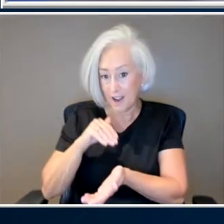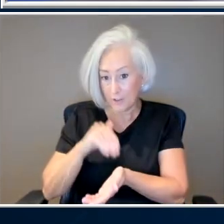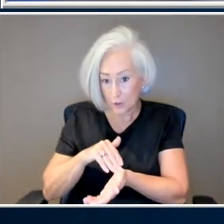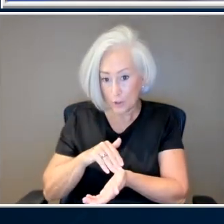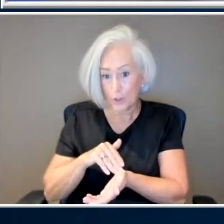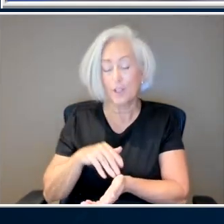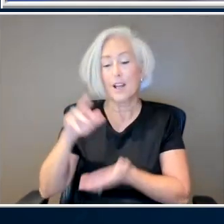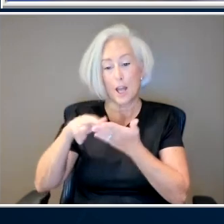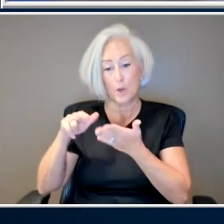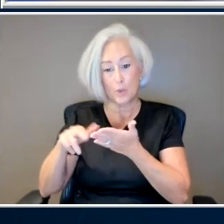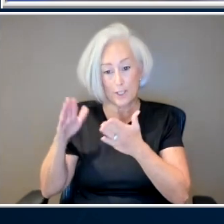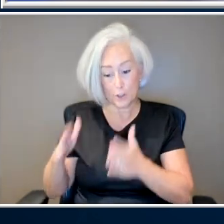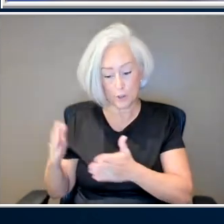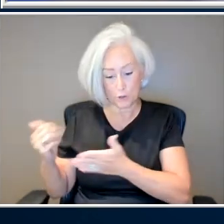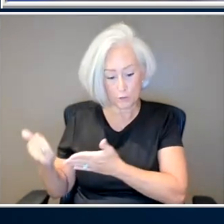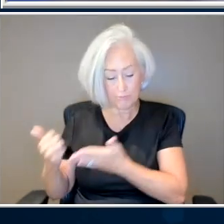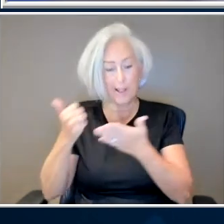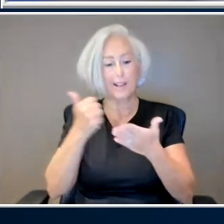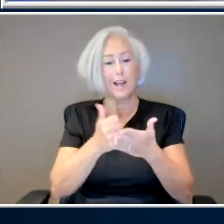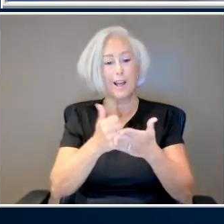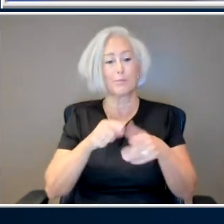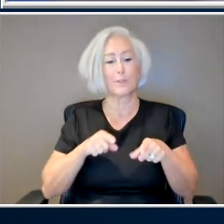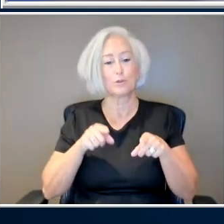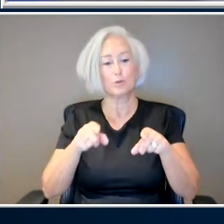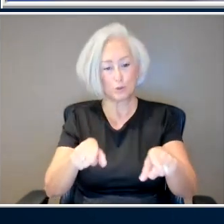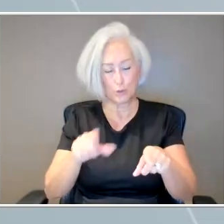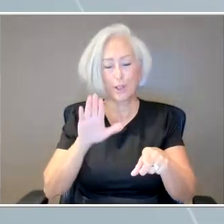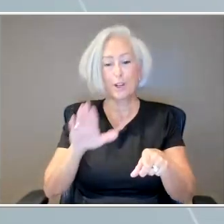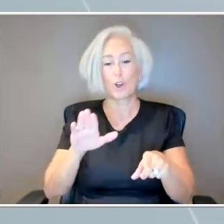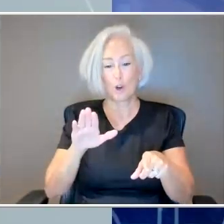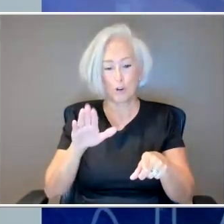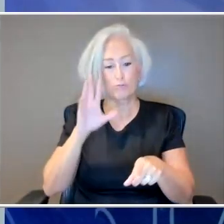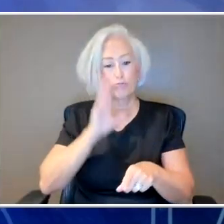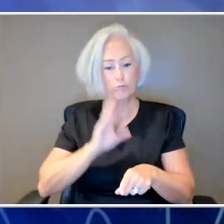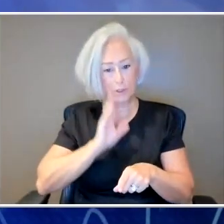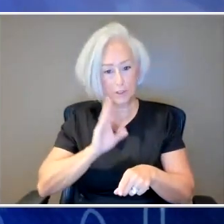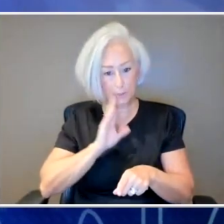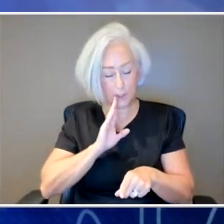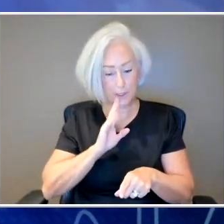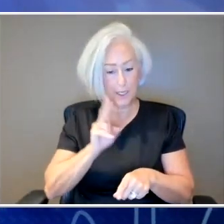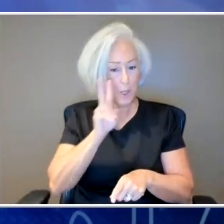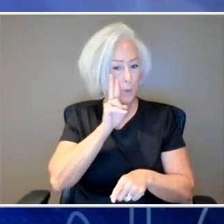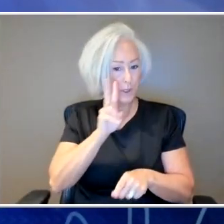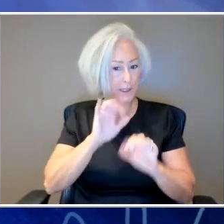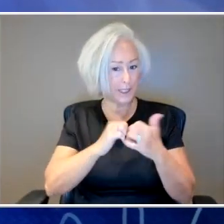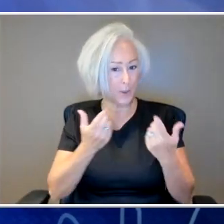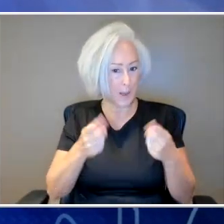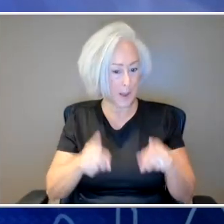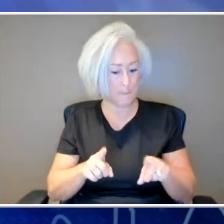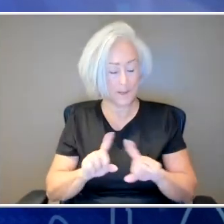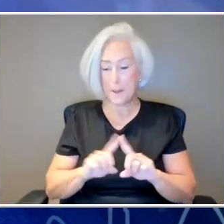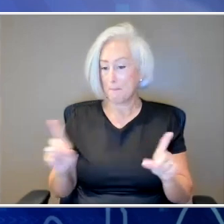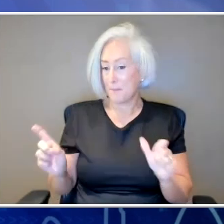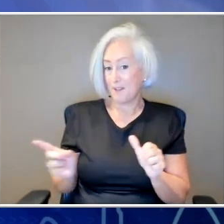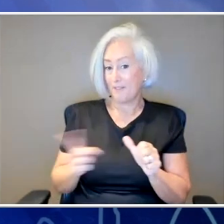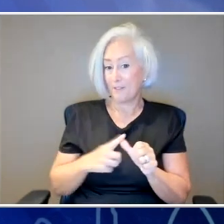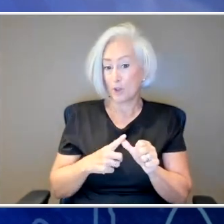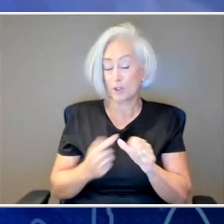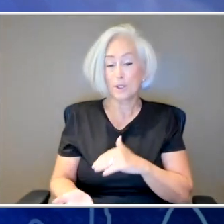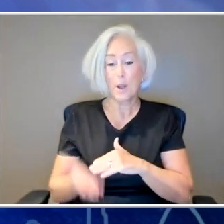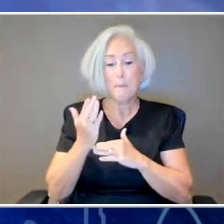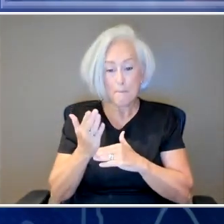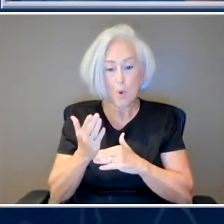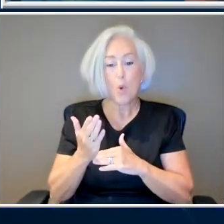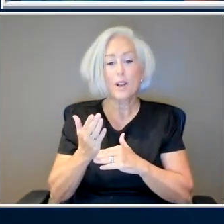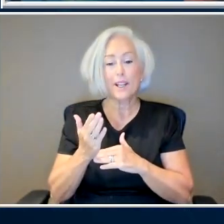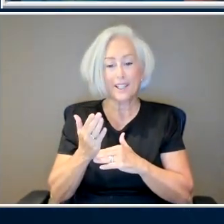and Lindsay endured simultaneous cancer journeys. But first, let's get to our morning rounds today. We are going live to Dr. Ronald